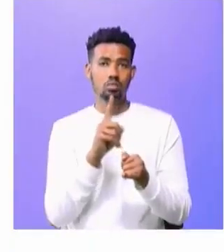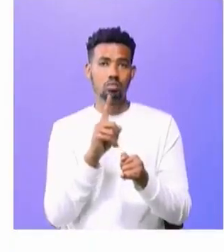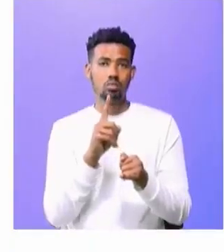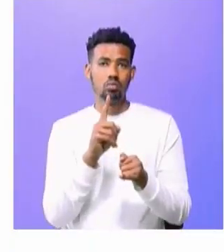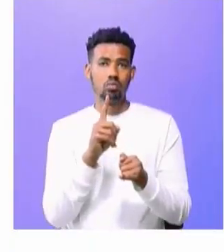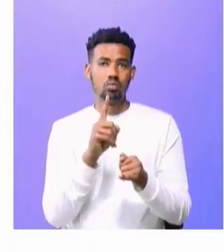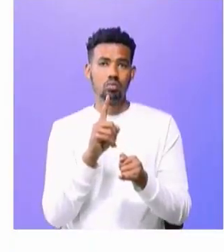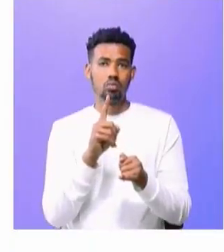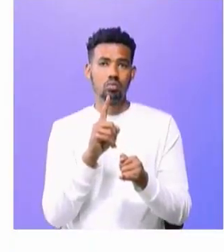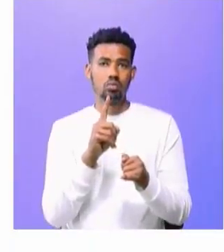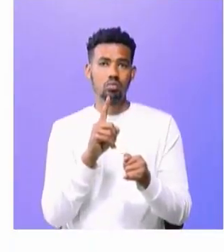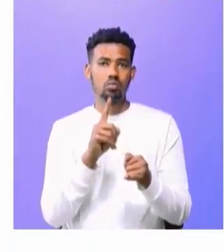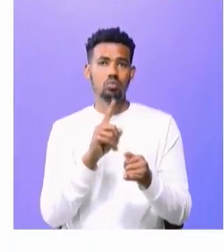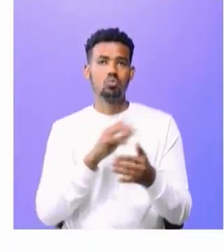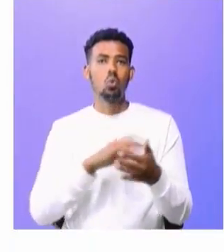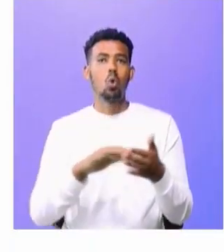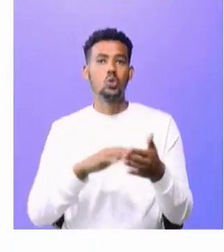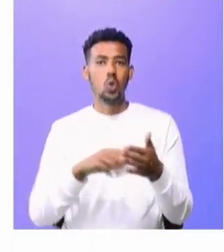book,